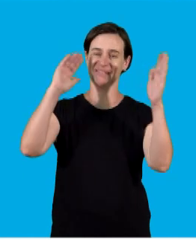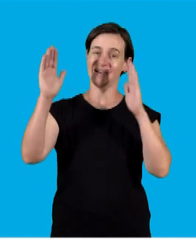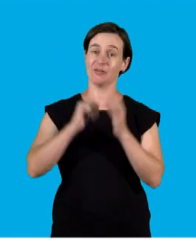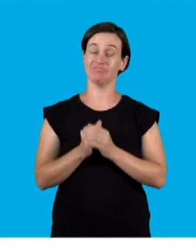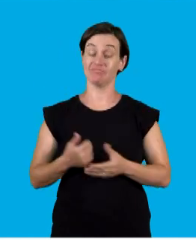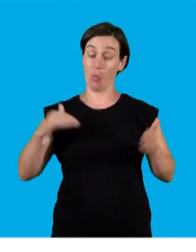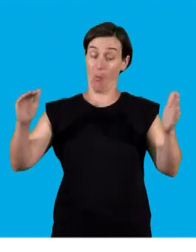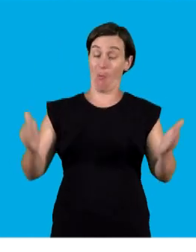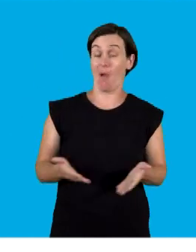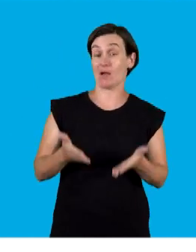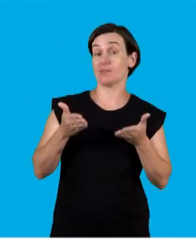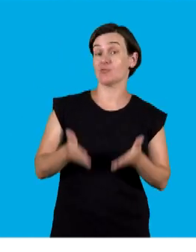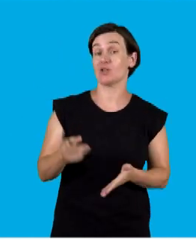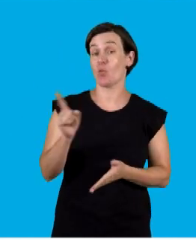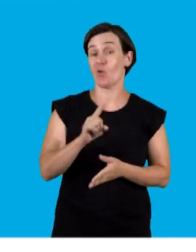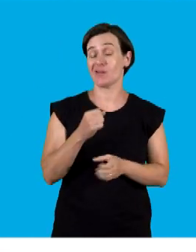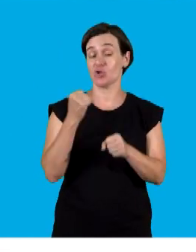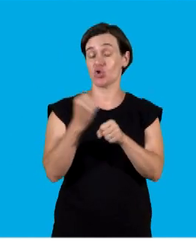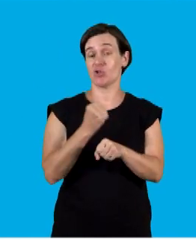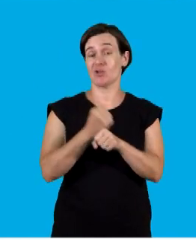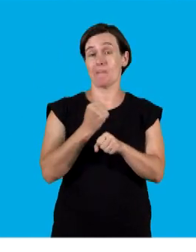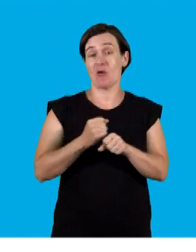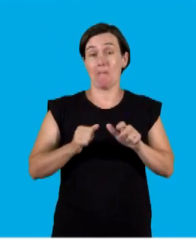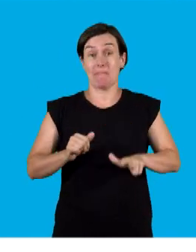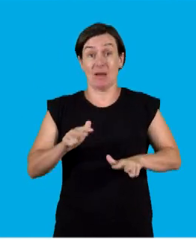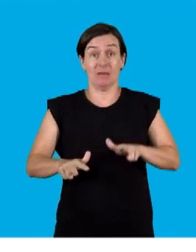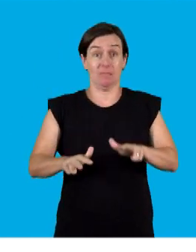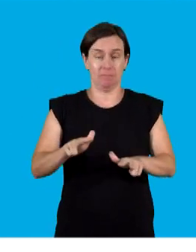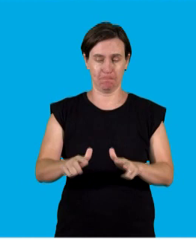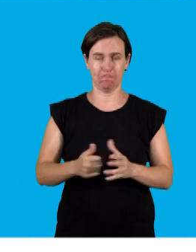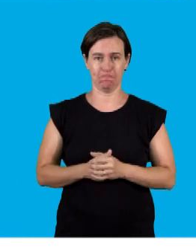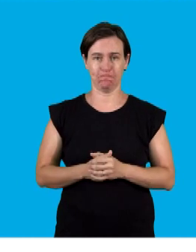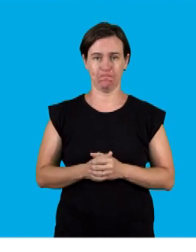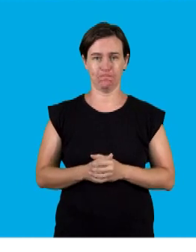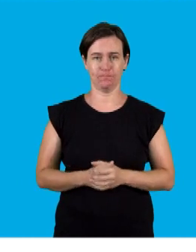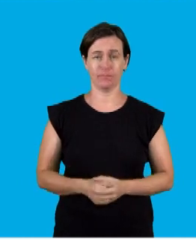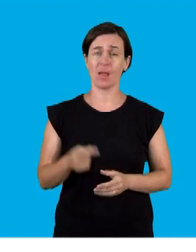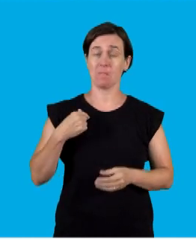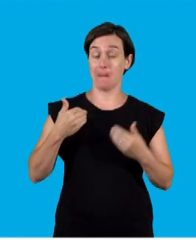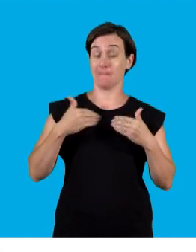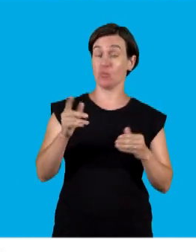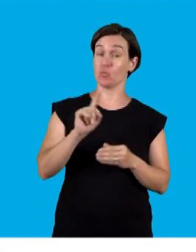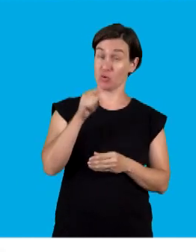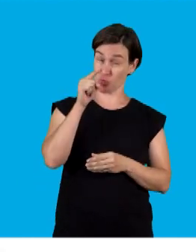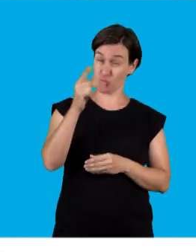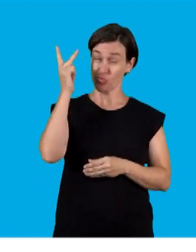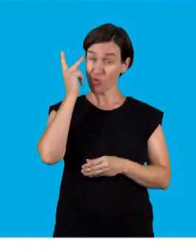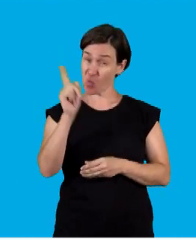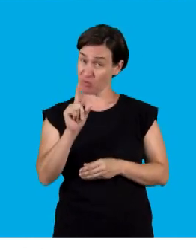Hello learners, and welcome to today's lesson of geometric patterns. Let's start off our lesson with a did you